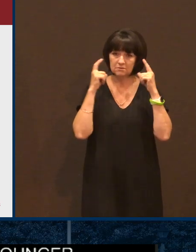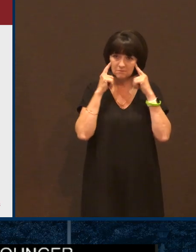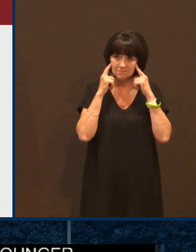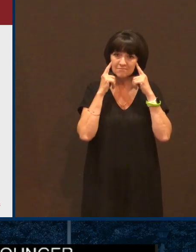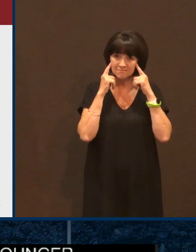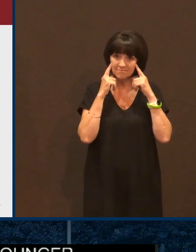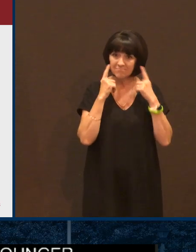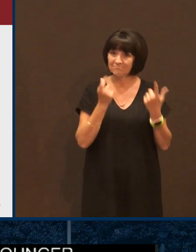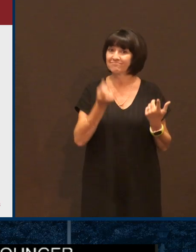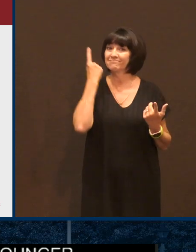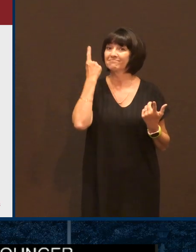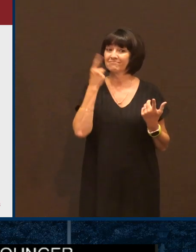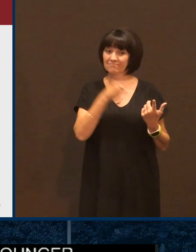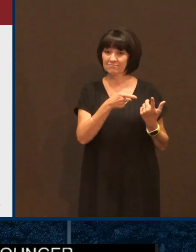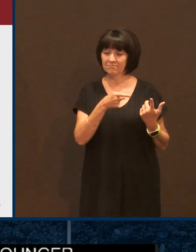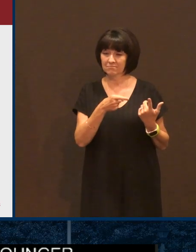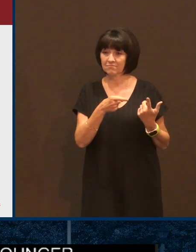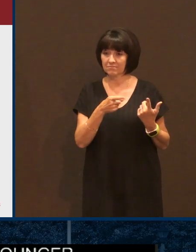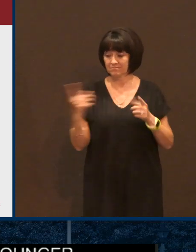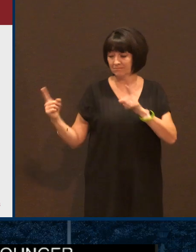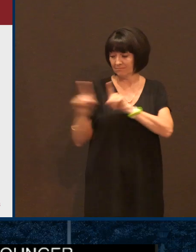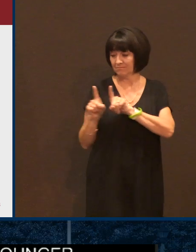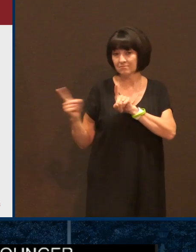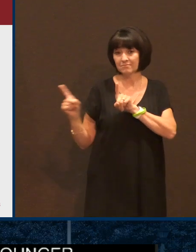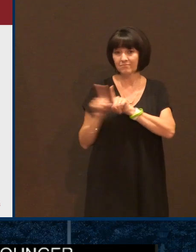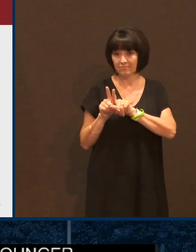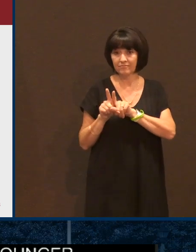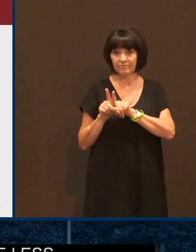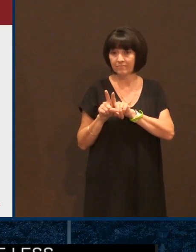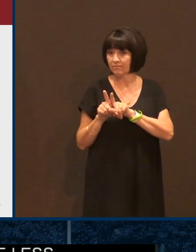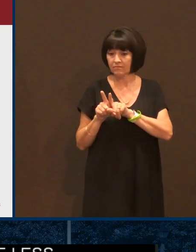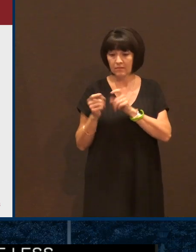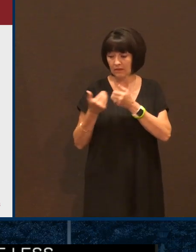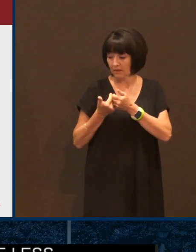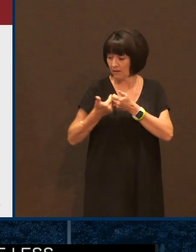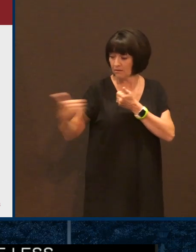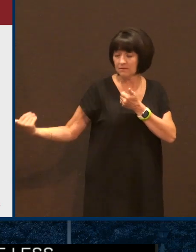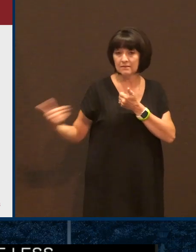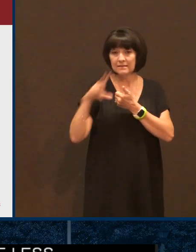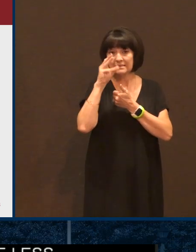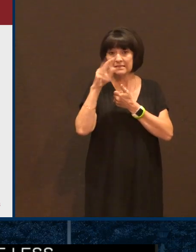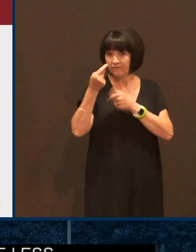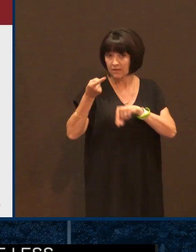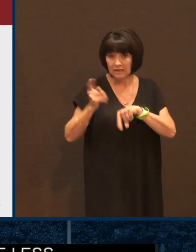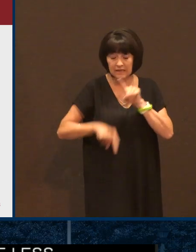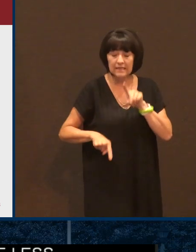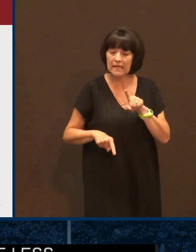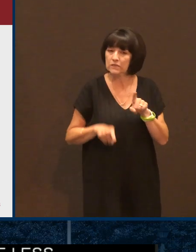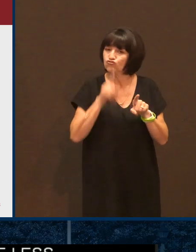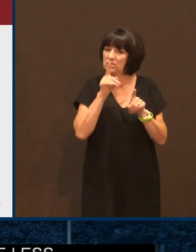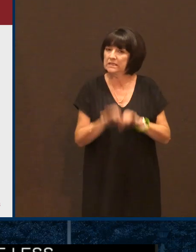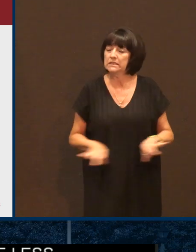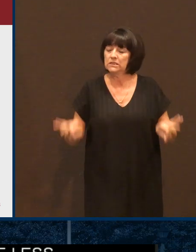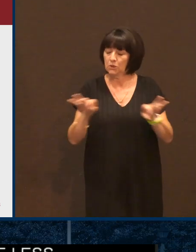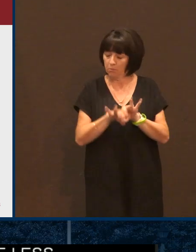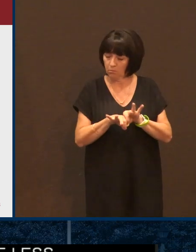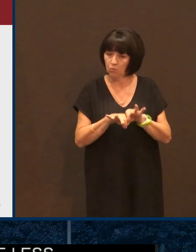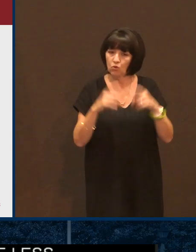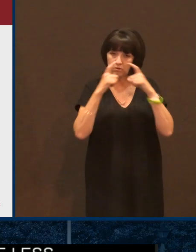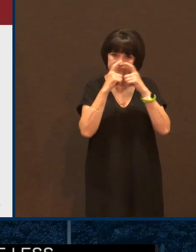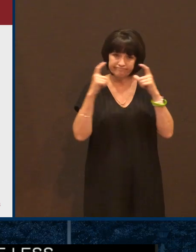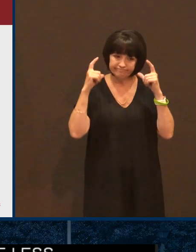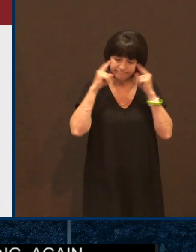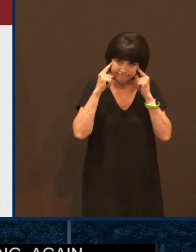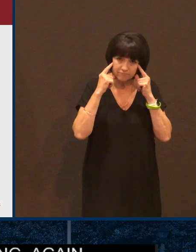apart in school buildings. Social distancing, again, we talk about it all the time here, and that's